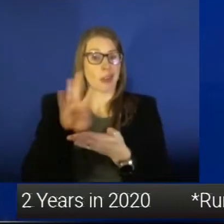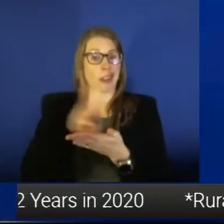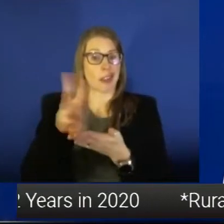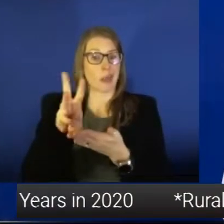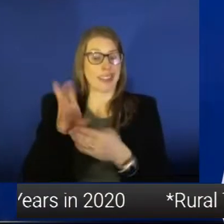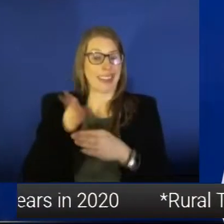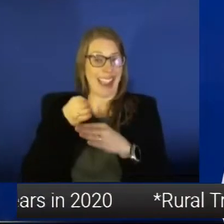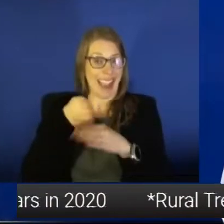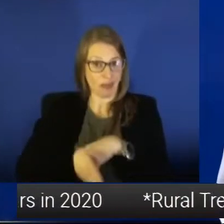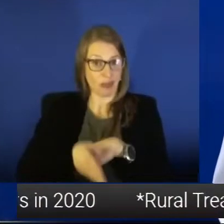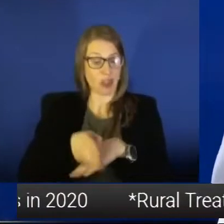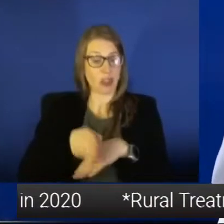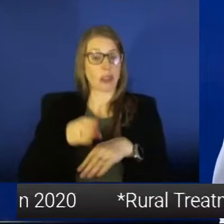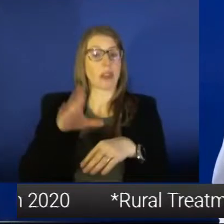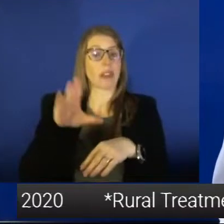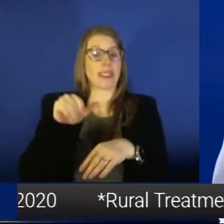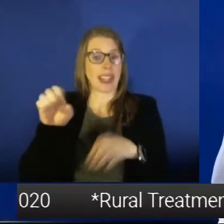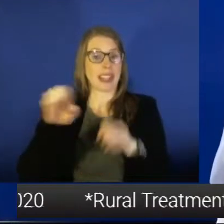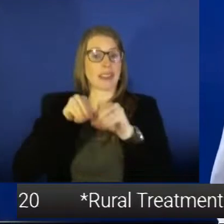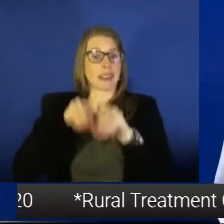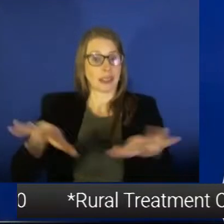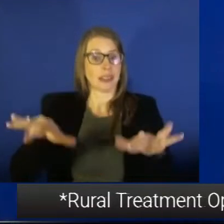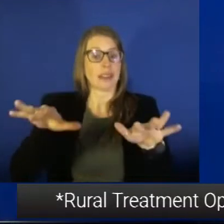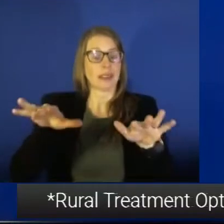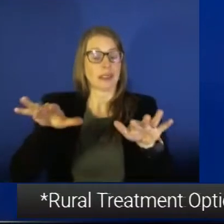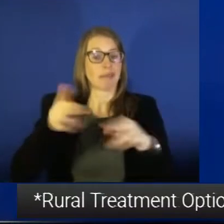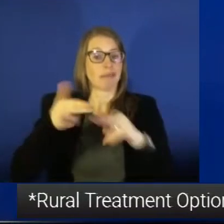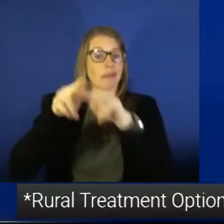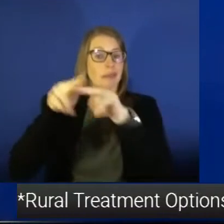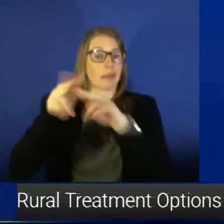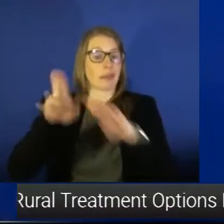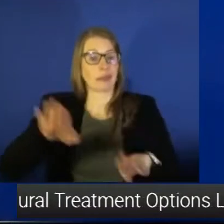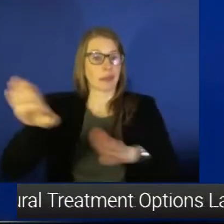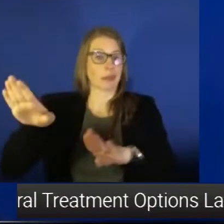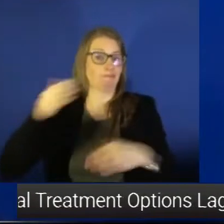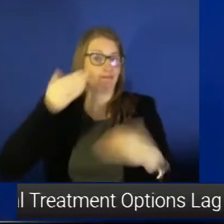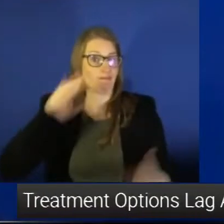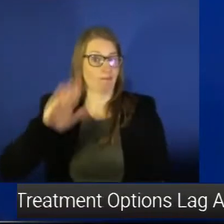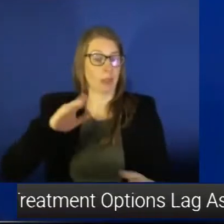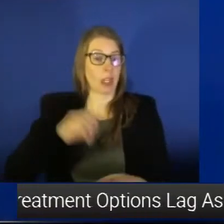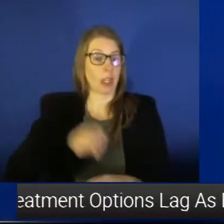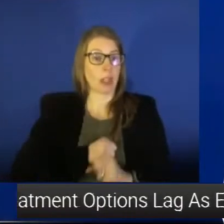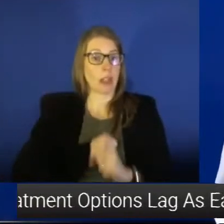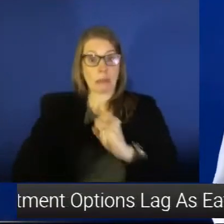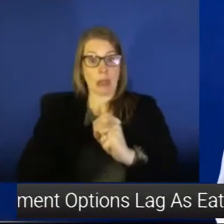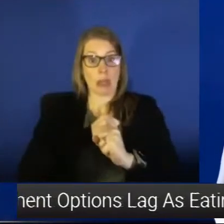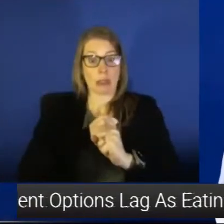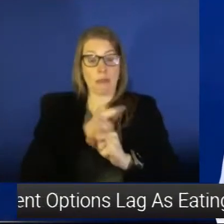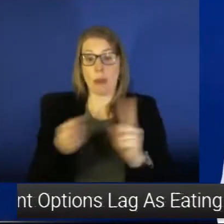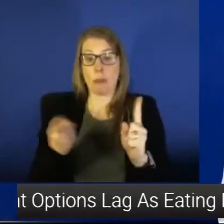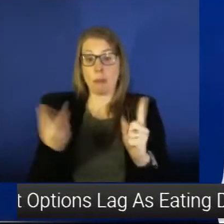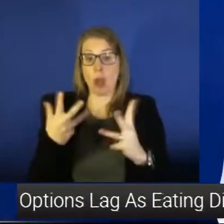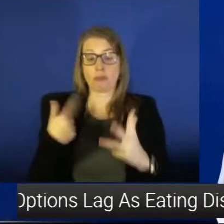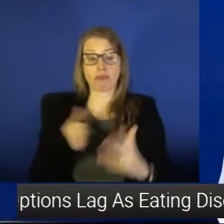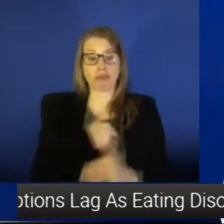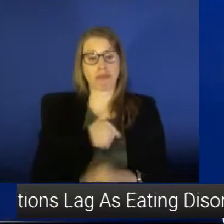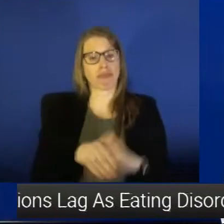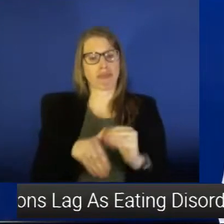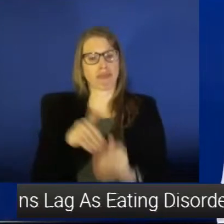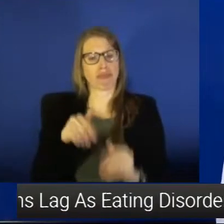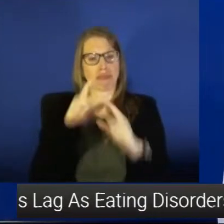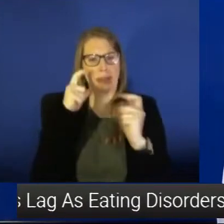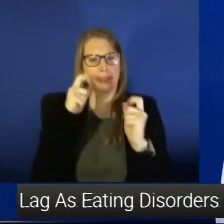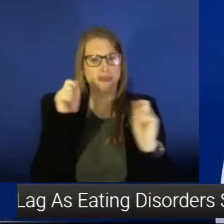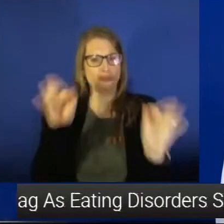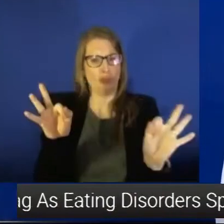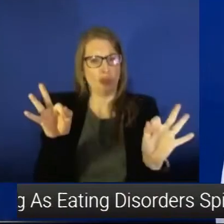the increased disease transmission, we simply won't know. I think what we have to be on guard against, though, is that we've been pretty comfortable. Masks have come off. We started to